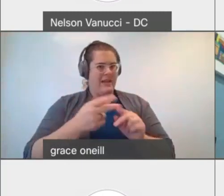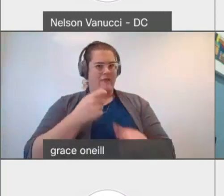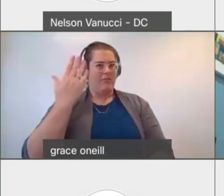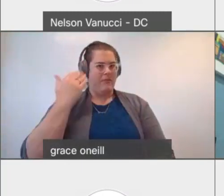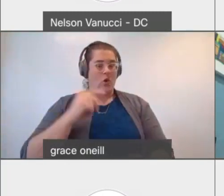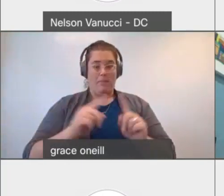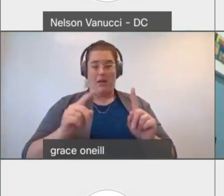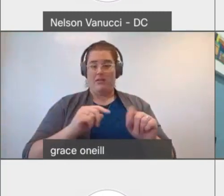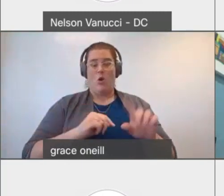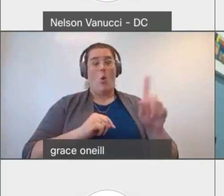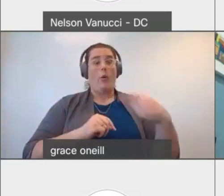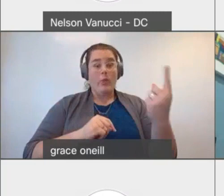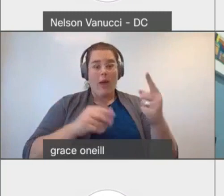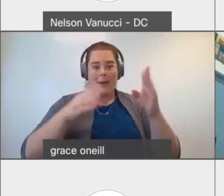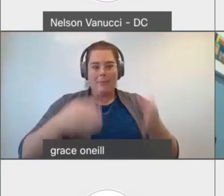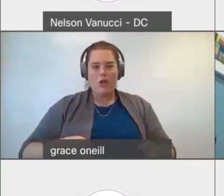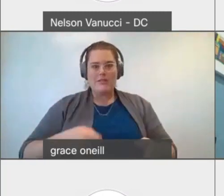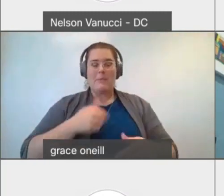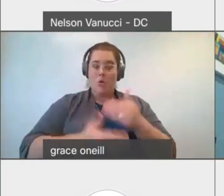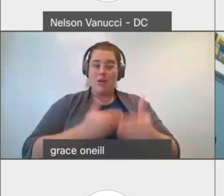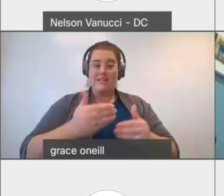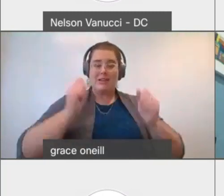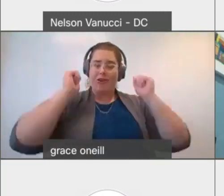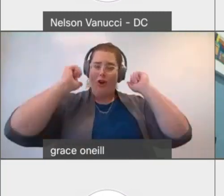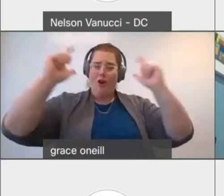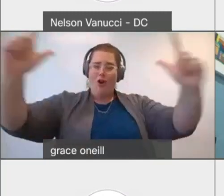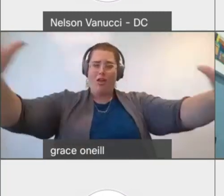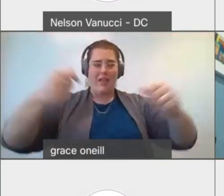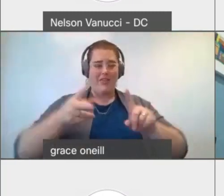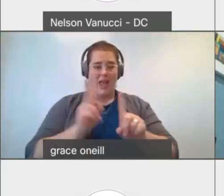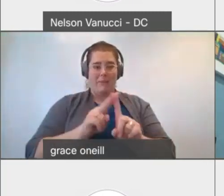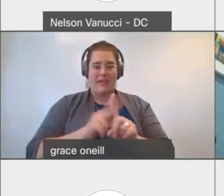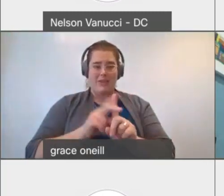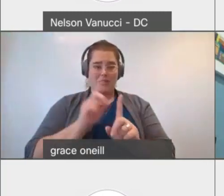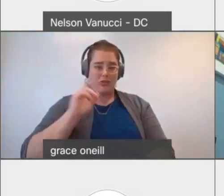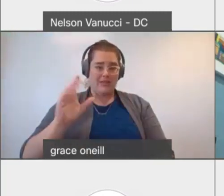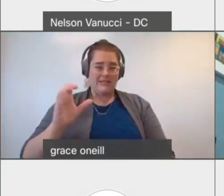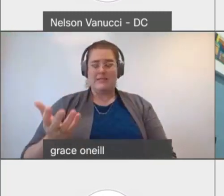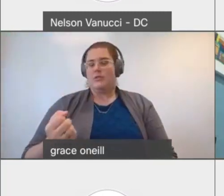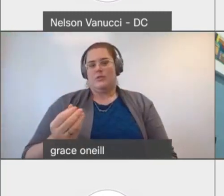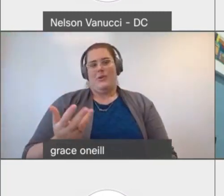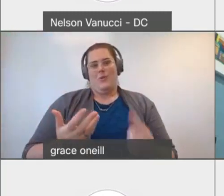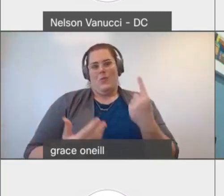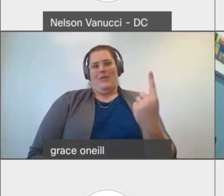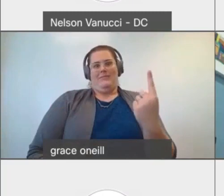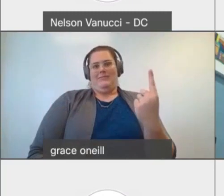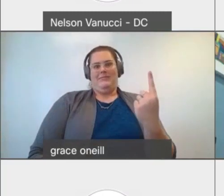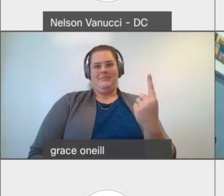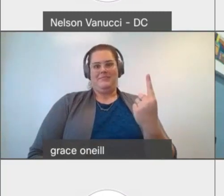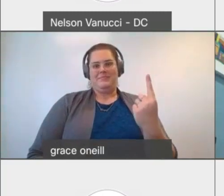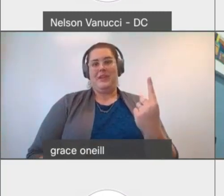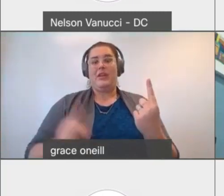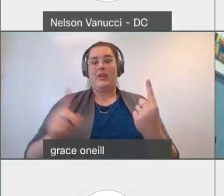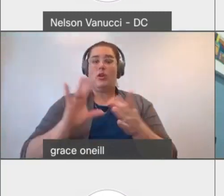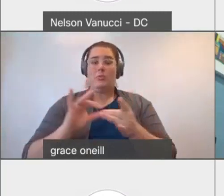person processing all applications. So, you know, that you're mentioning this, I'll reach out to